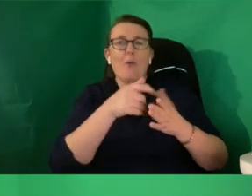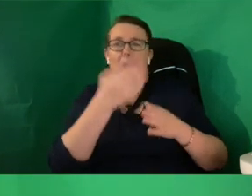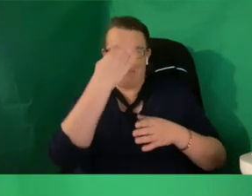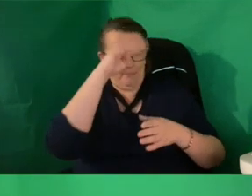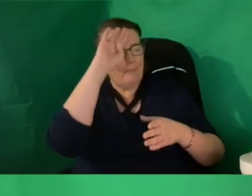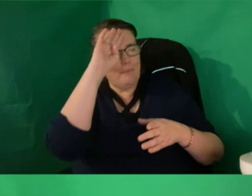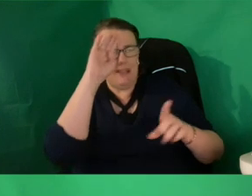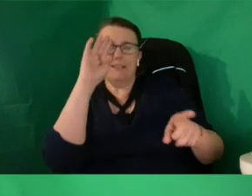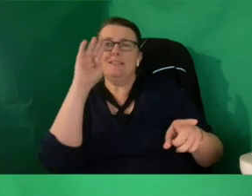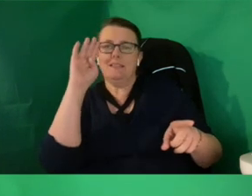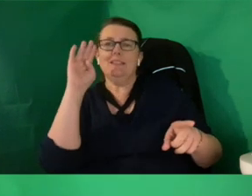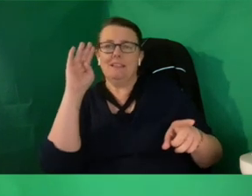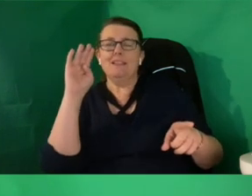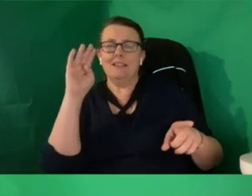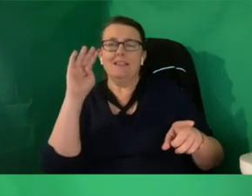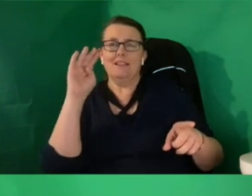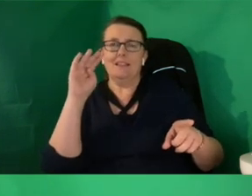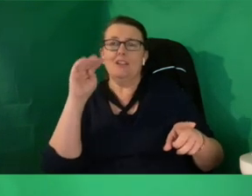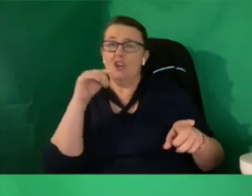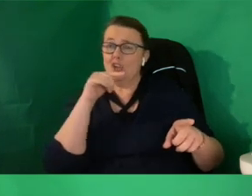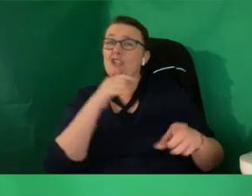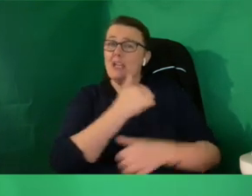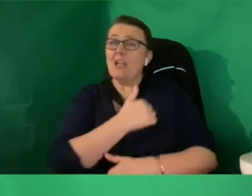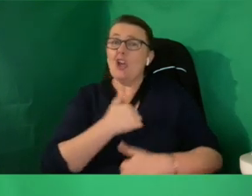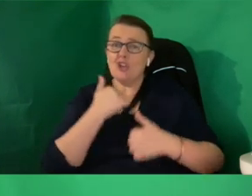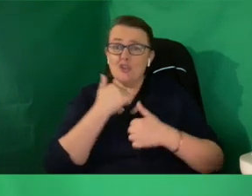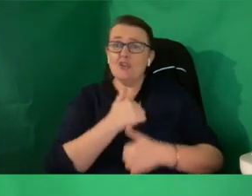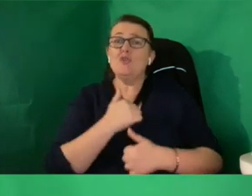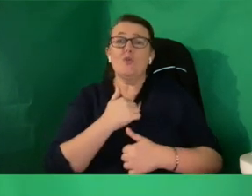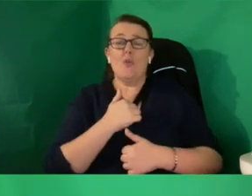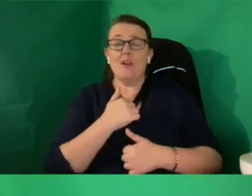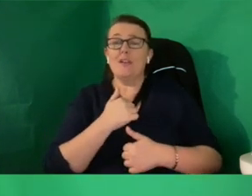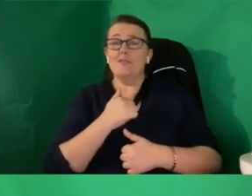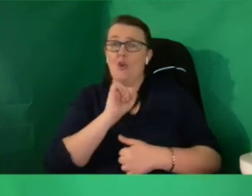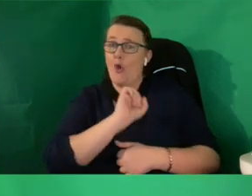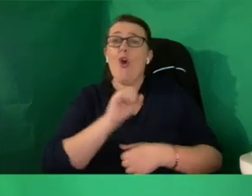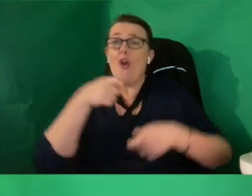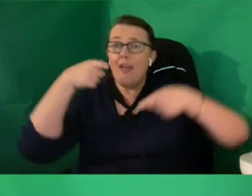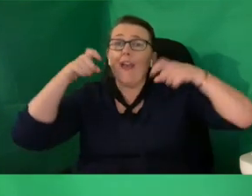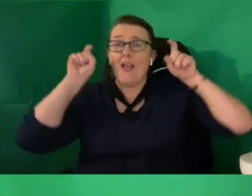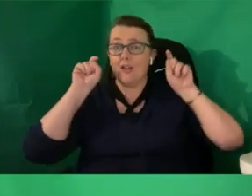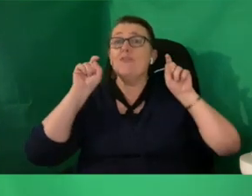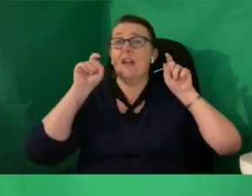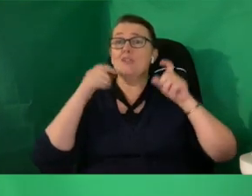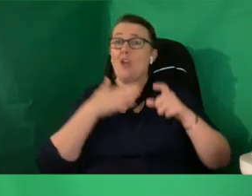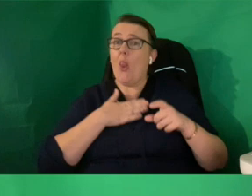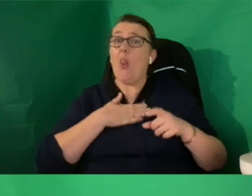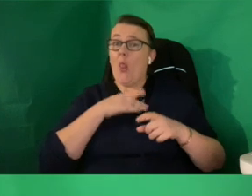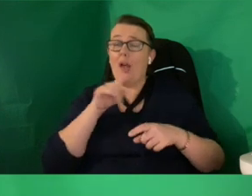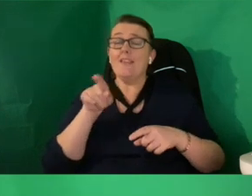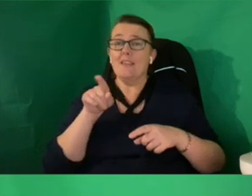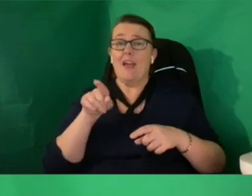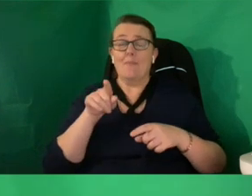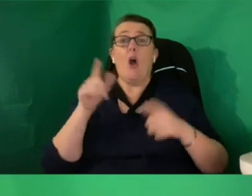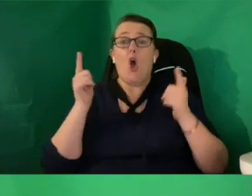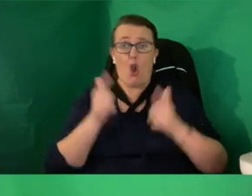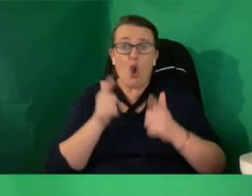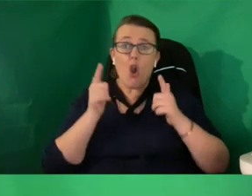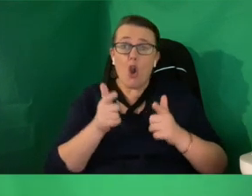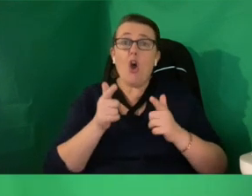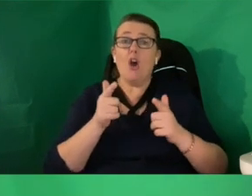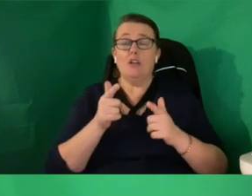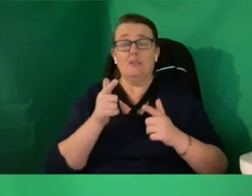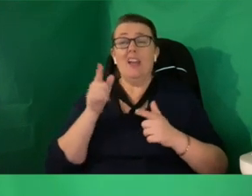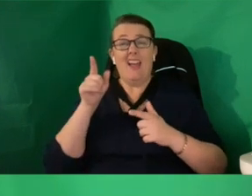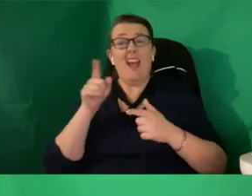to us and to our daughter in helping her along her journey. We still see him today, and